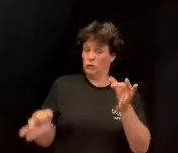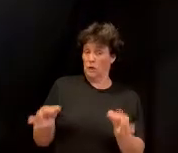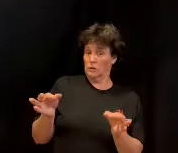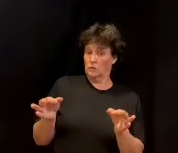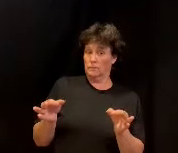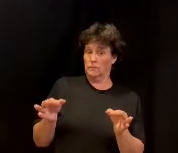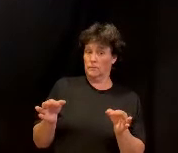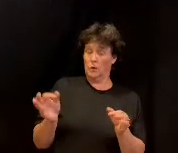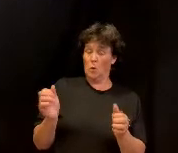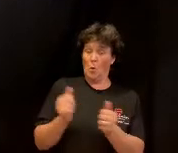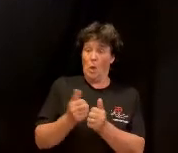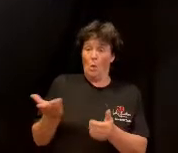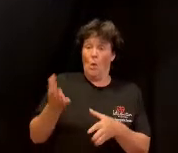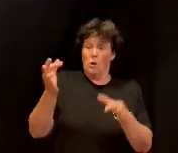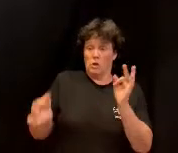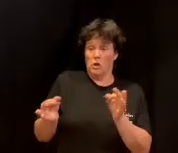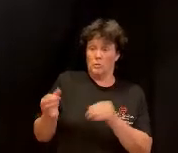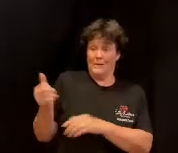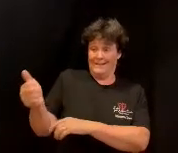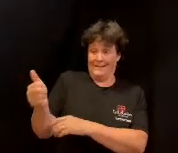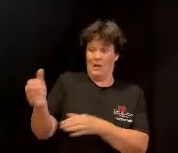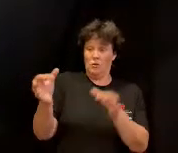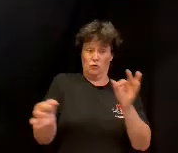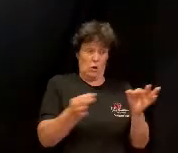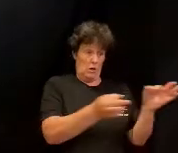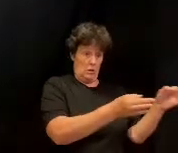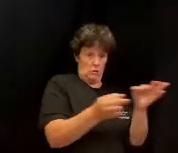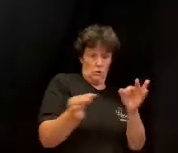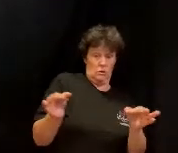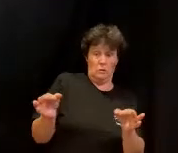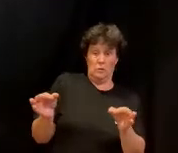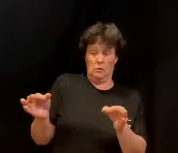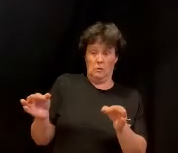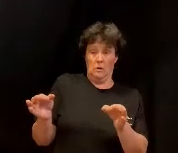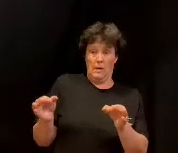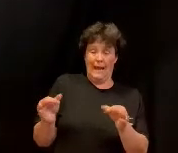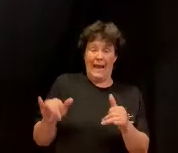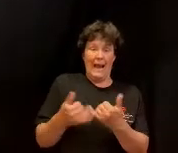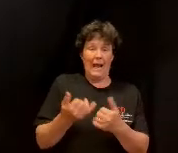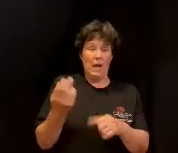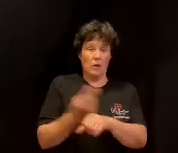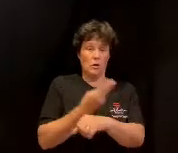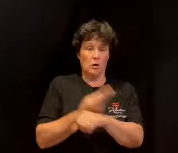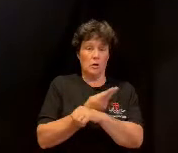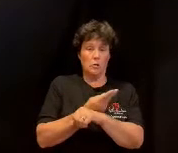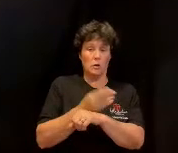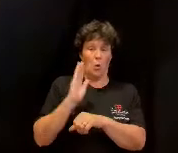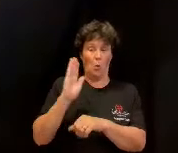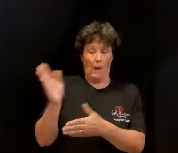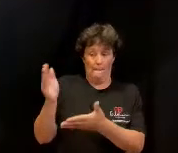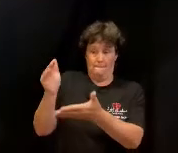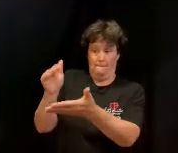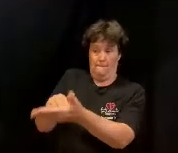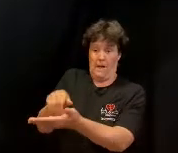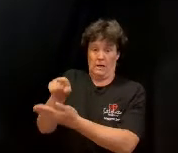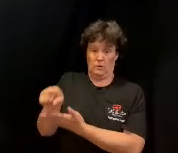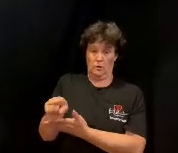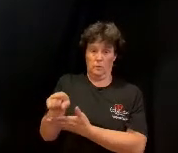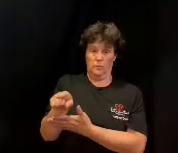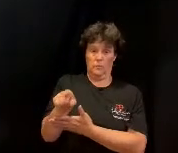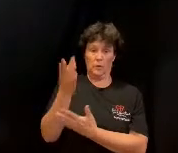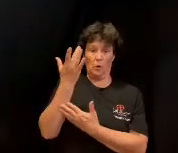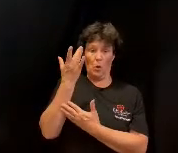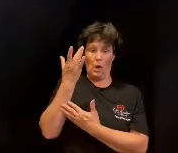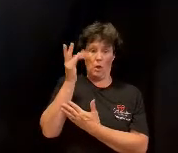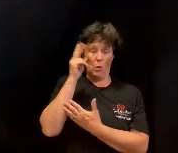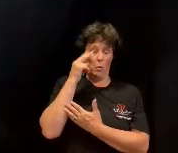for with what judgment you judge, you will be judged, and with the measure you use it, it will be measured back to you. Verse 3, and why do you look at